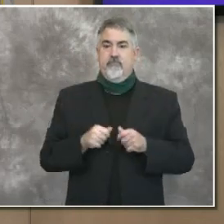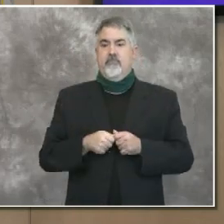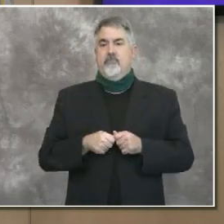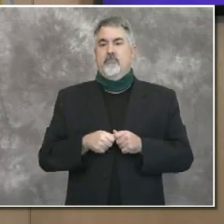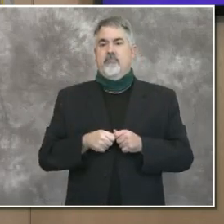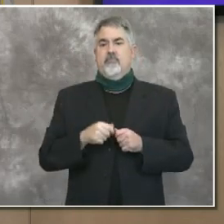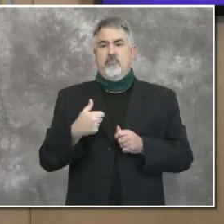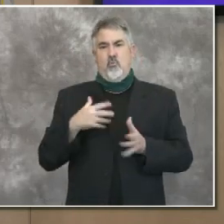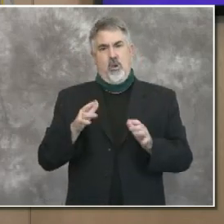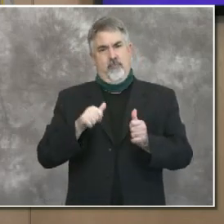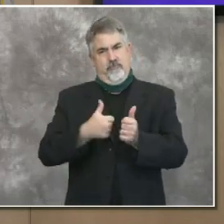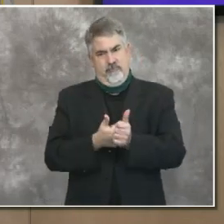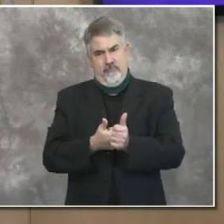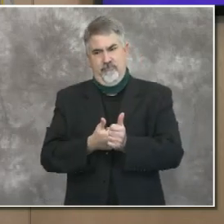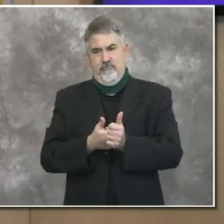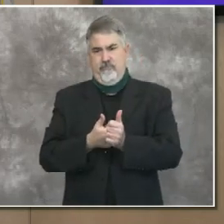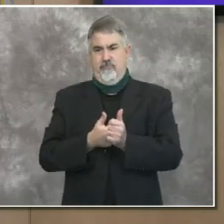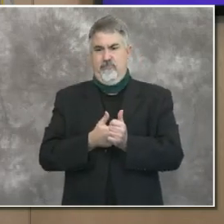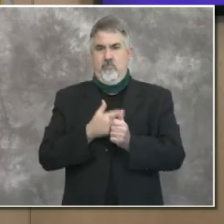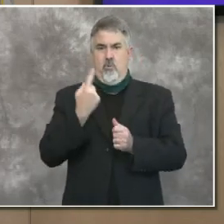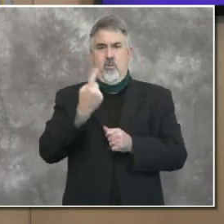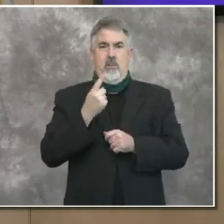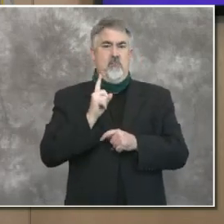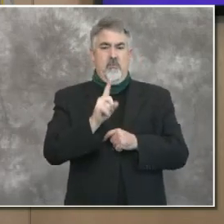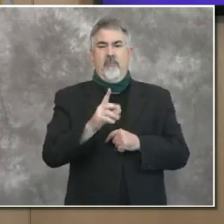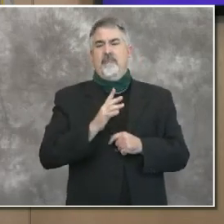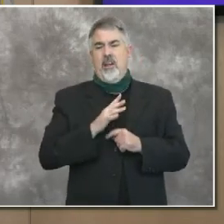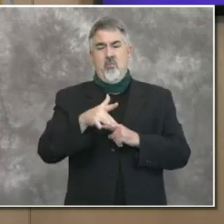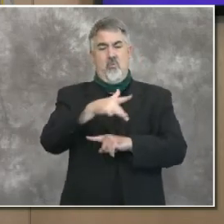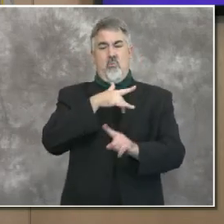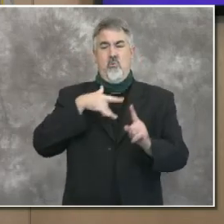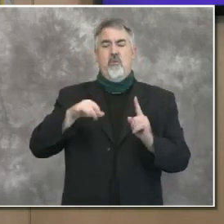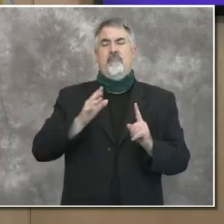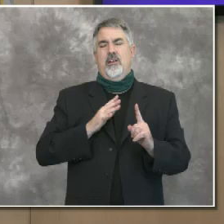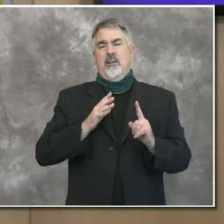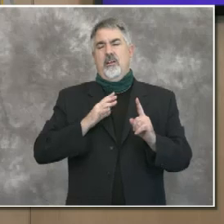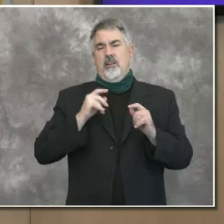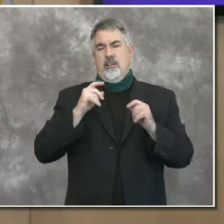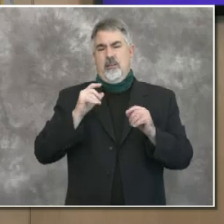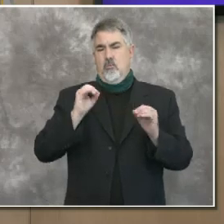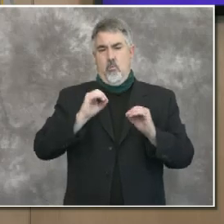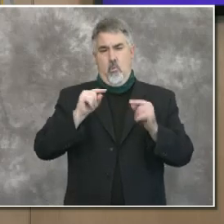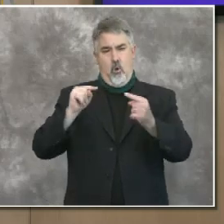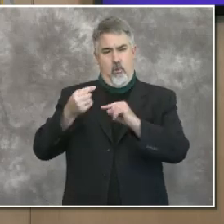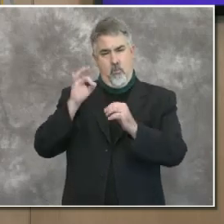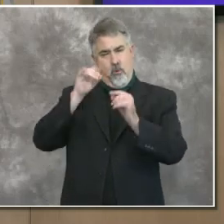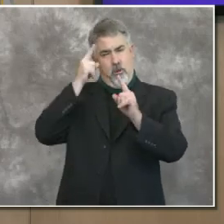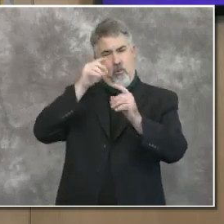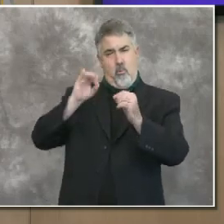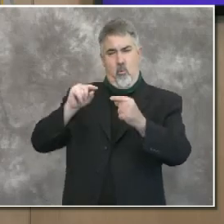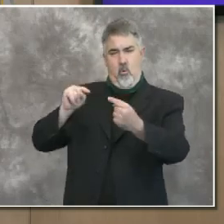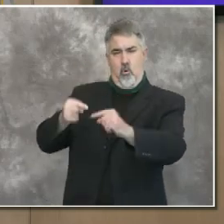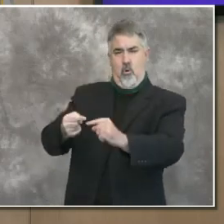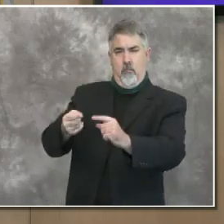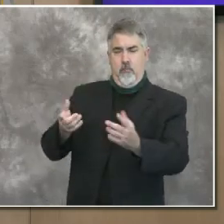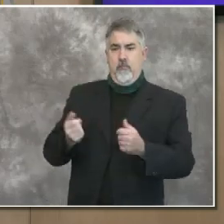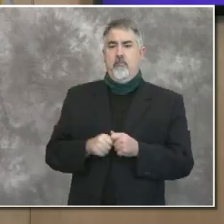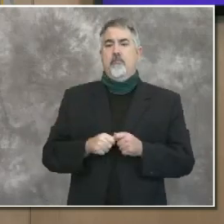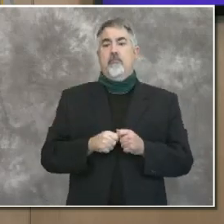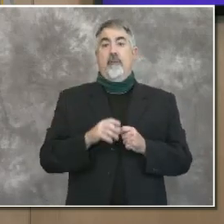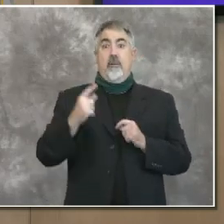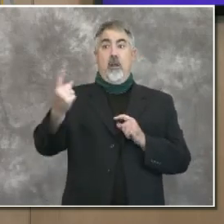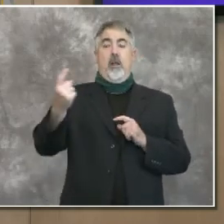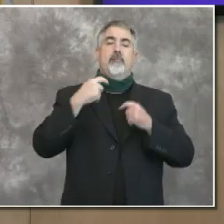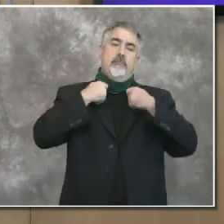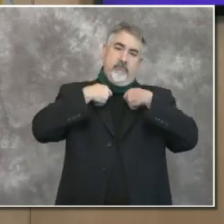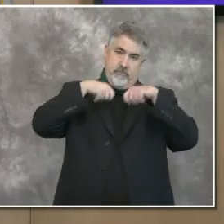if you're walking by yourself, there's no one around, no harm, keep the mask down. If you see somebody coming close to